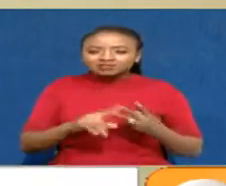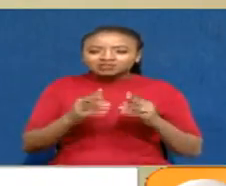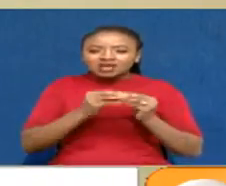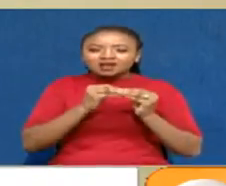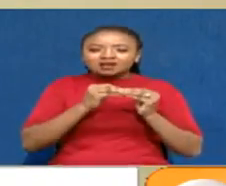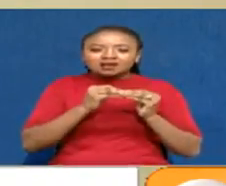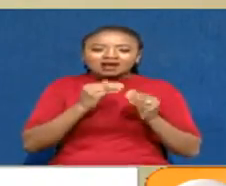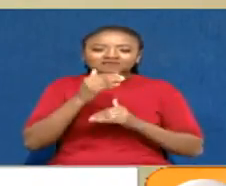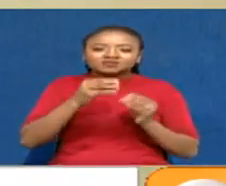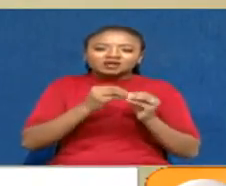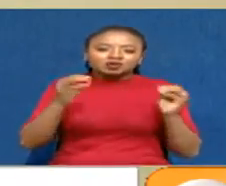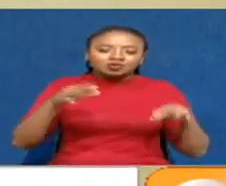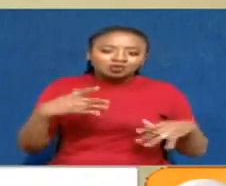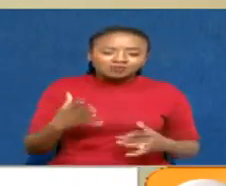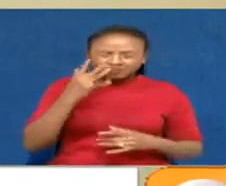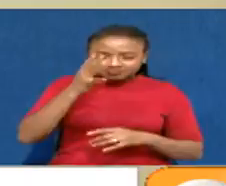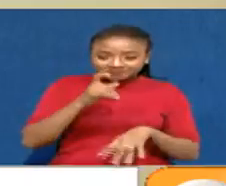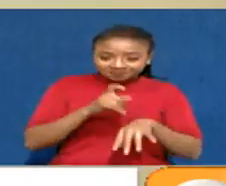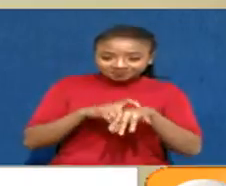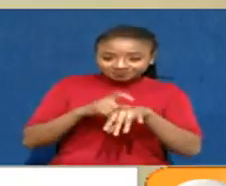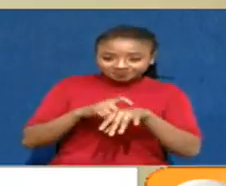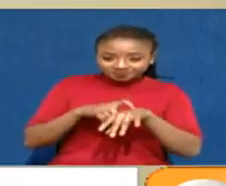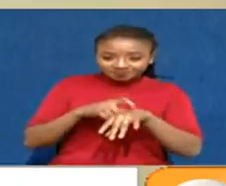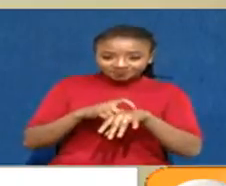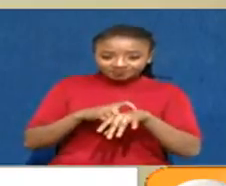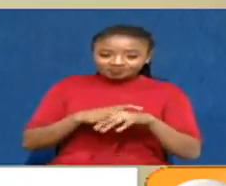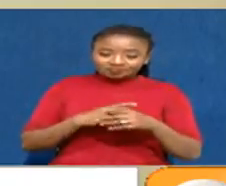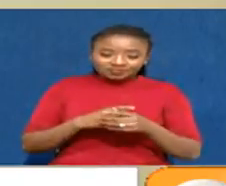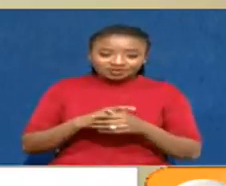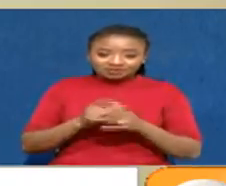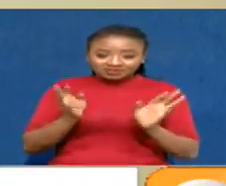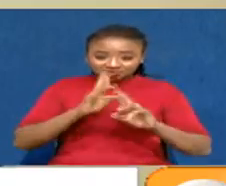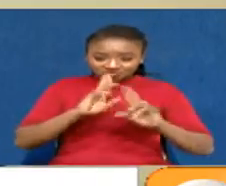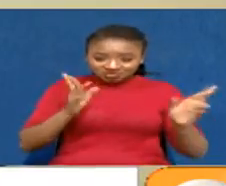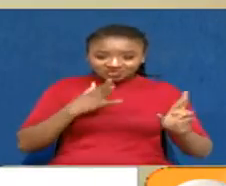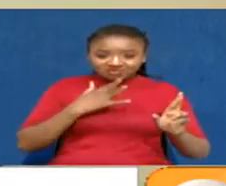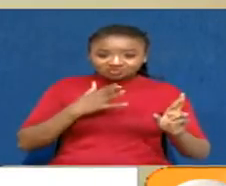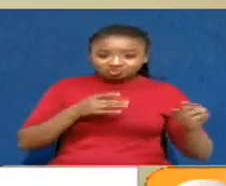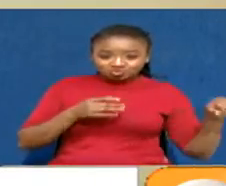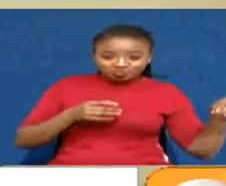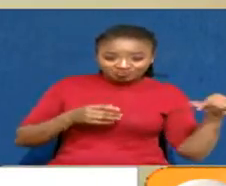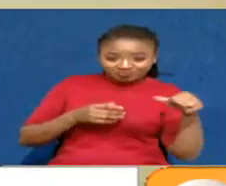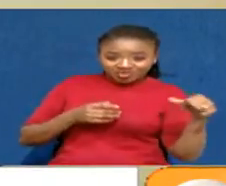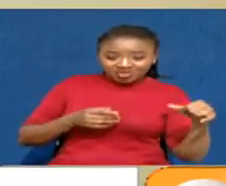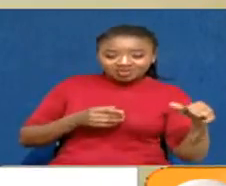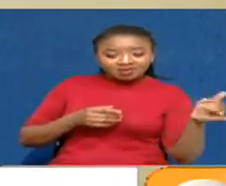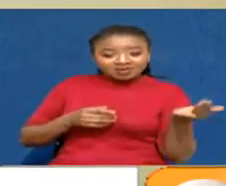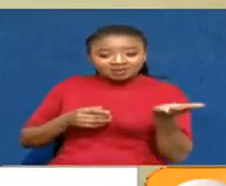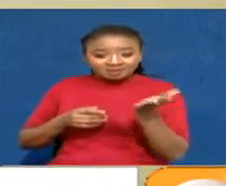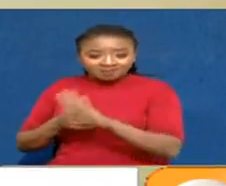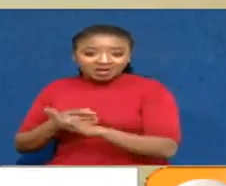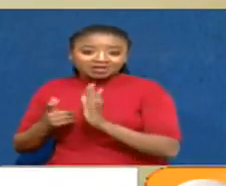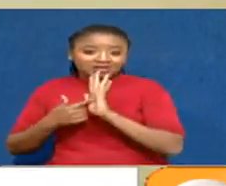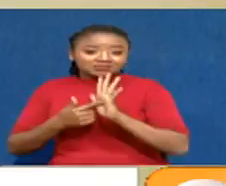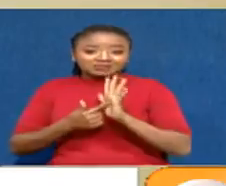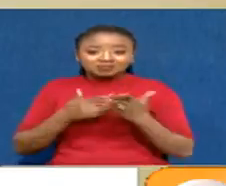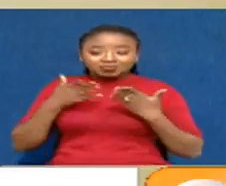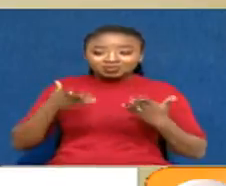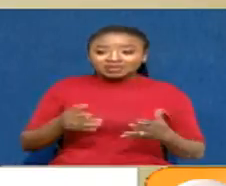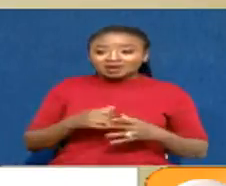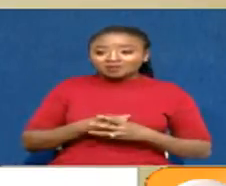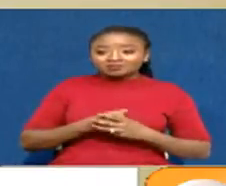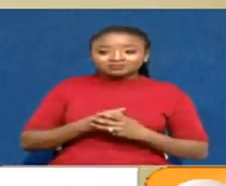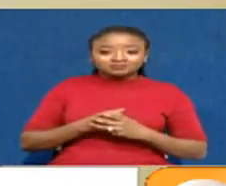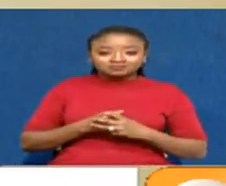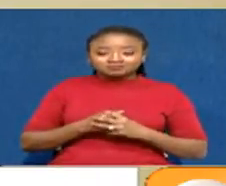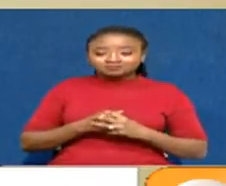Because ultimately, once the due date comes, to be honest with you, especially in the environment that we're in, where there's no longer an option to negatively list